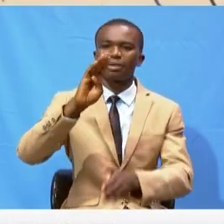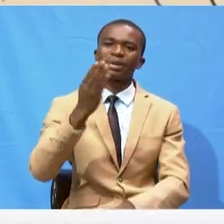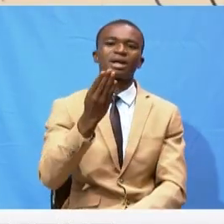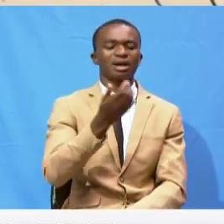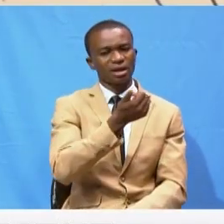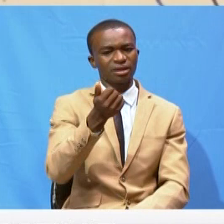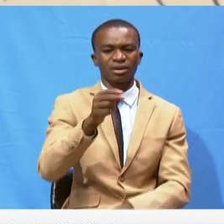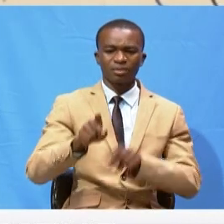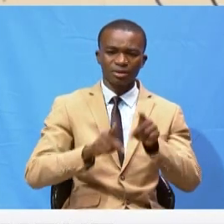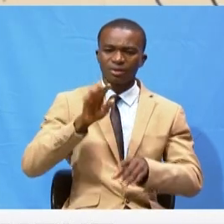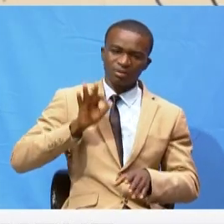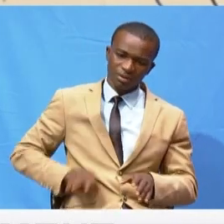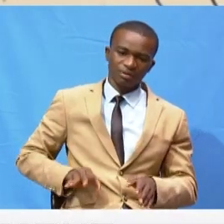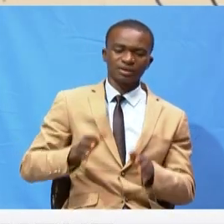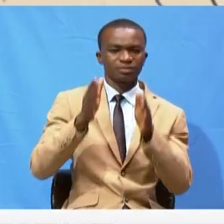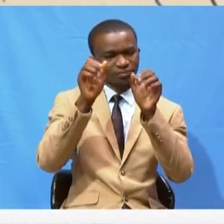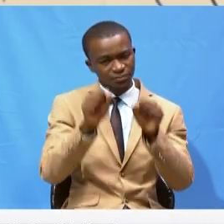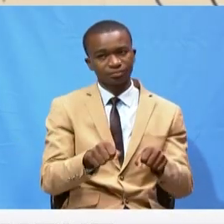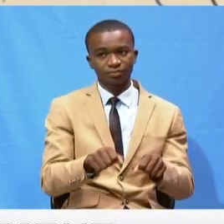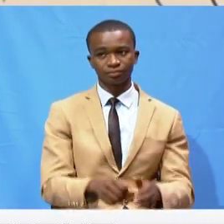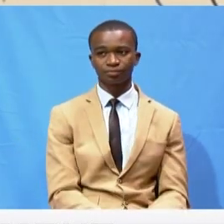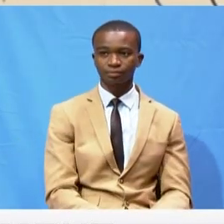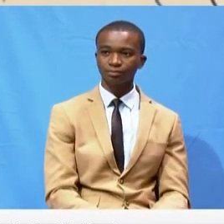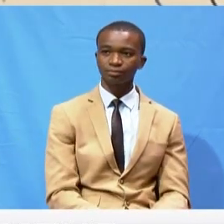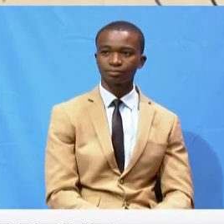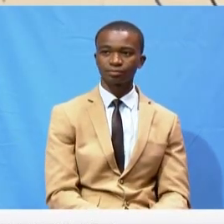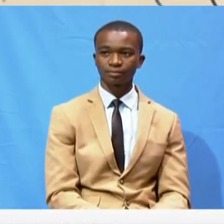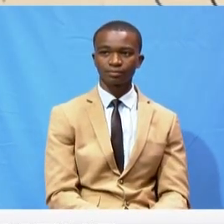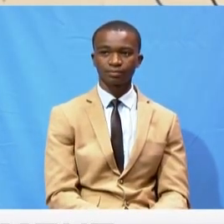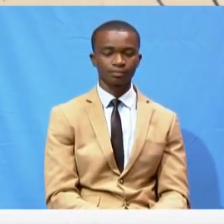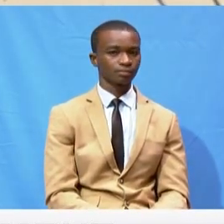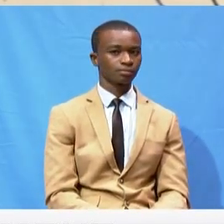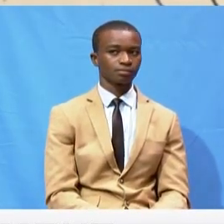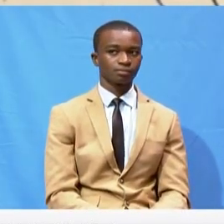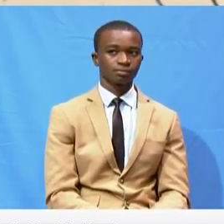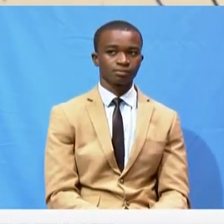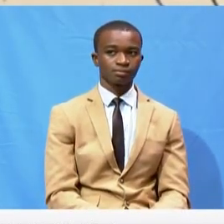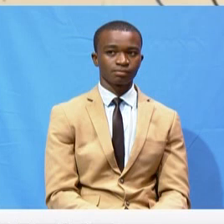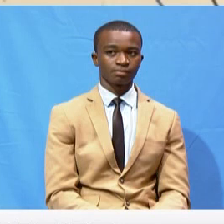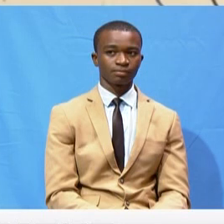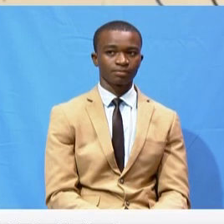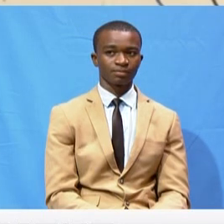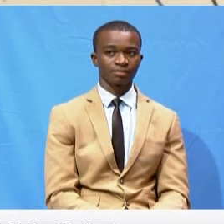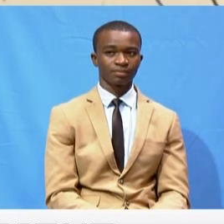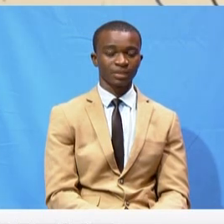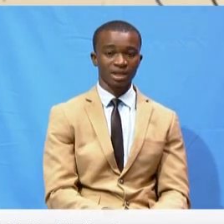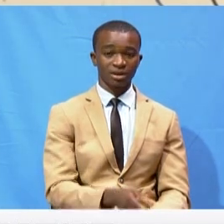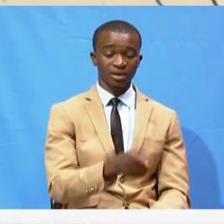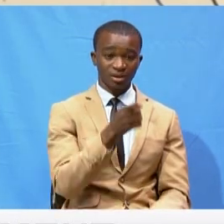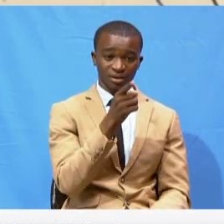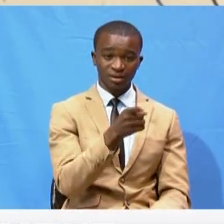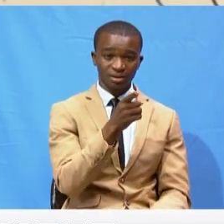The quicker you repay back, you're going to need that support again. it's not like